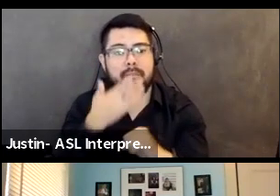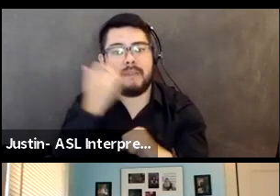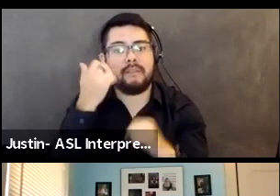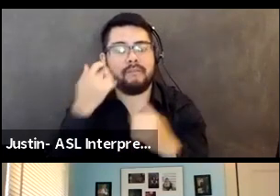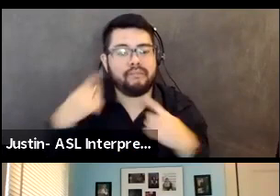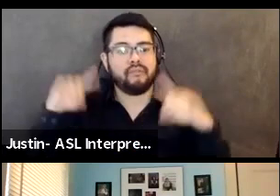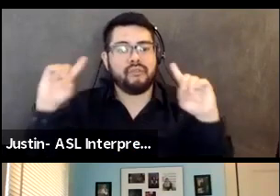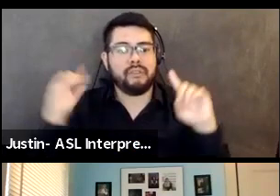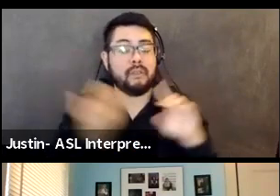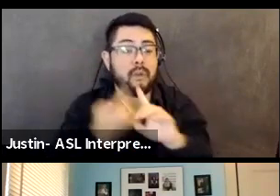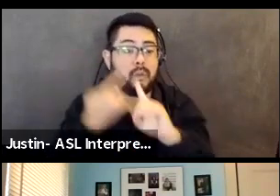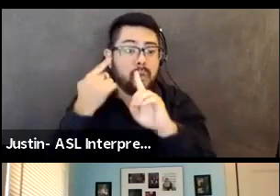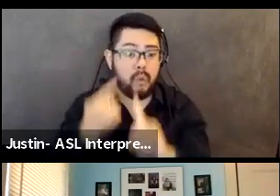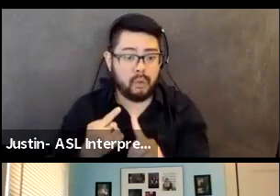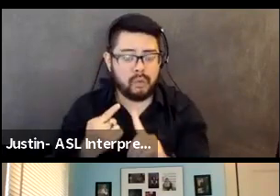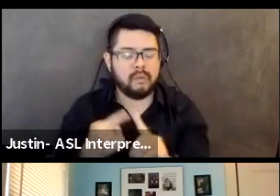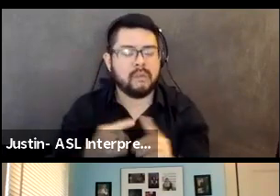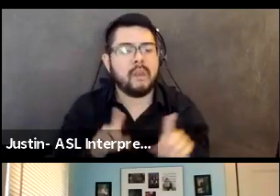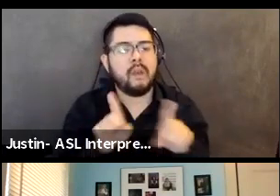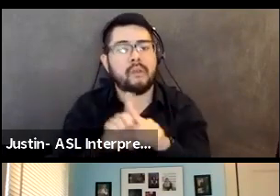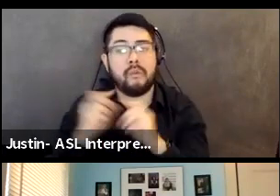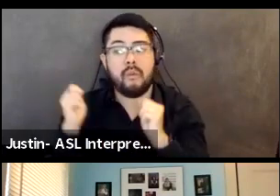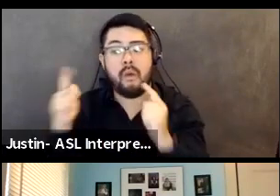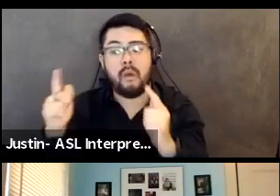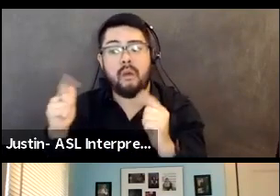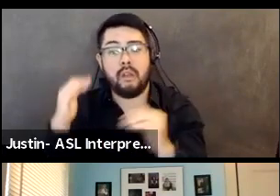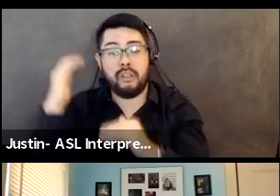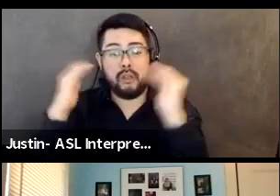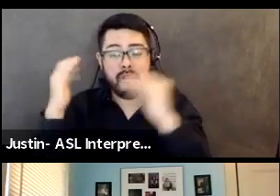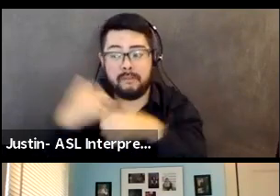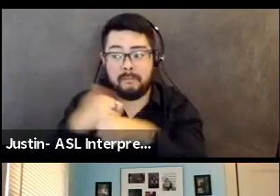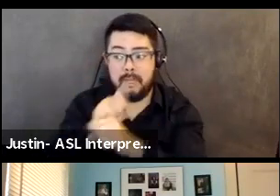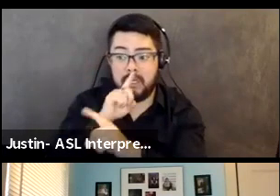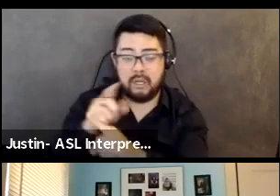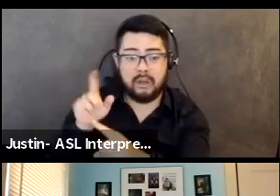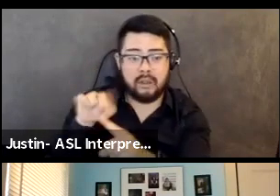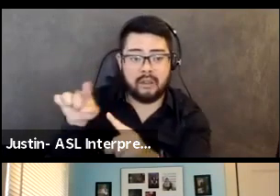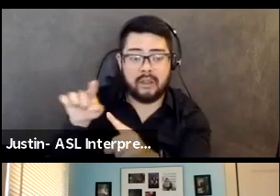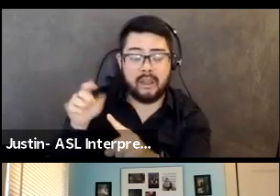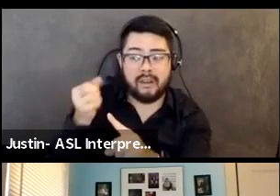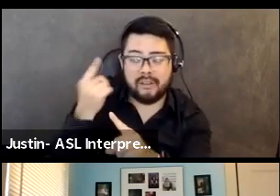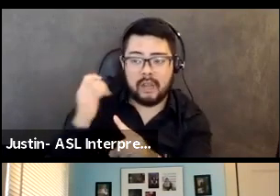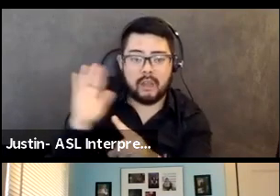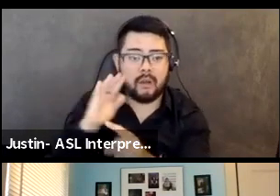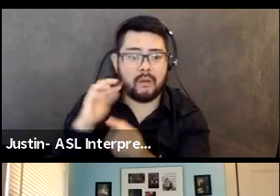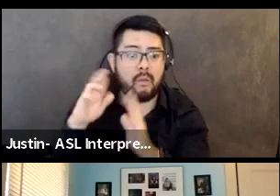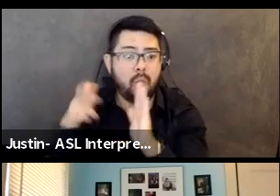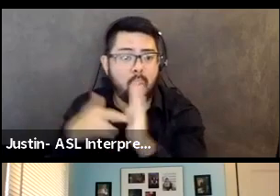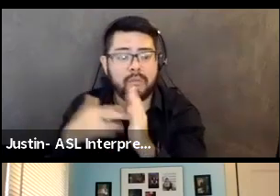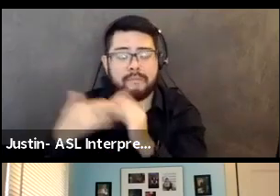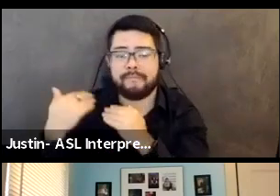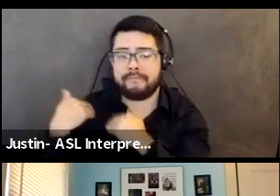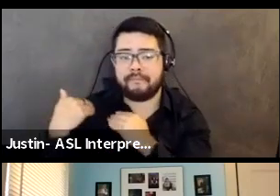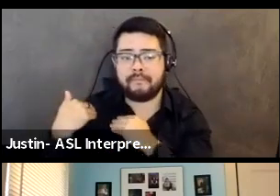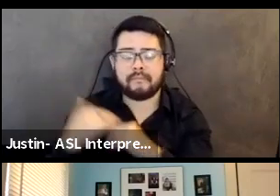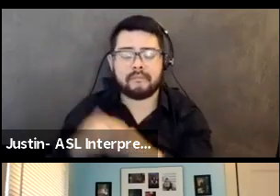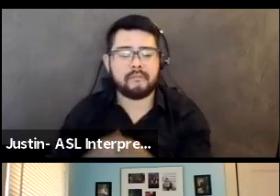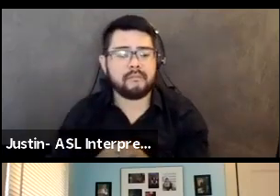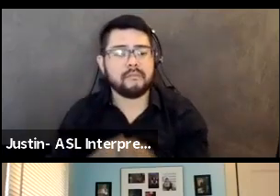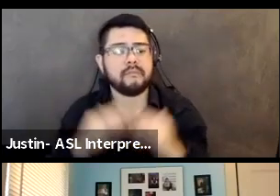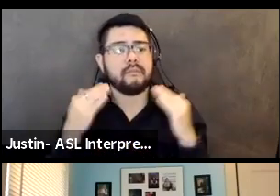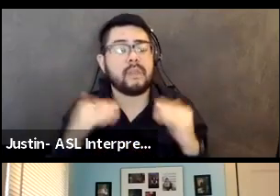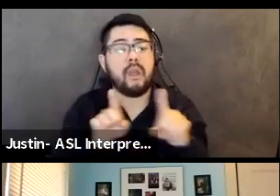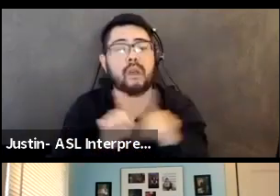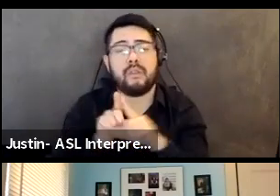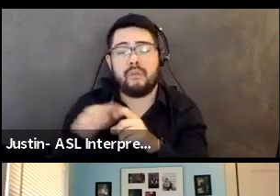and make sure that all the adults in the building understand what they're there for and what they're not there for in addition we've gotten feedback from